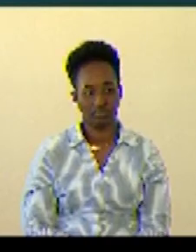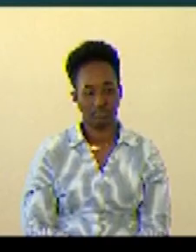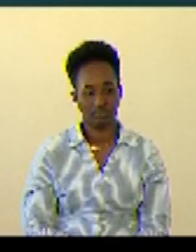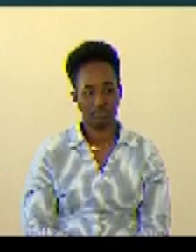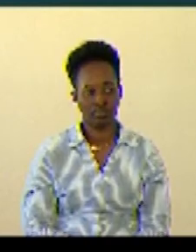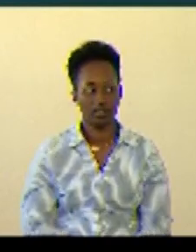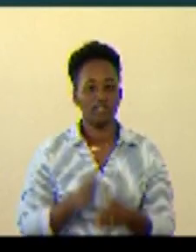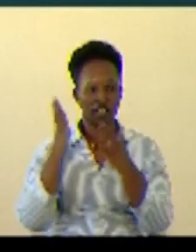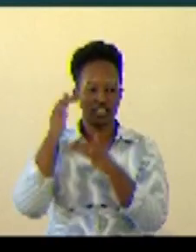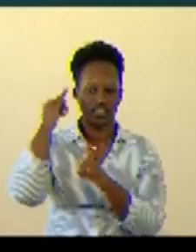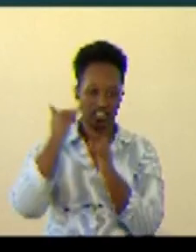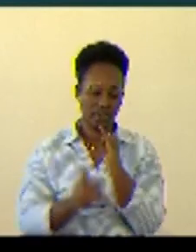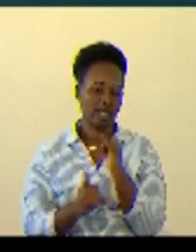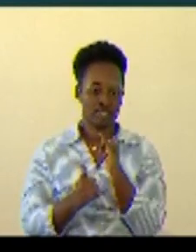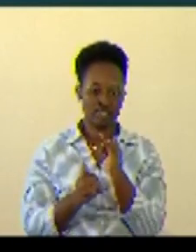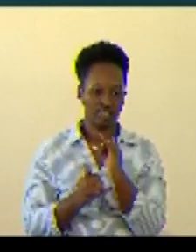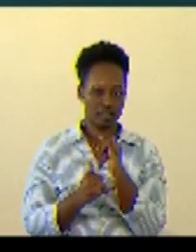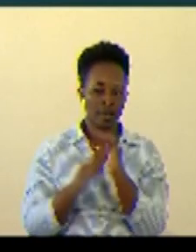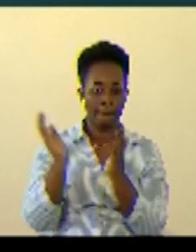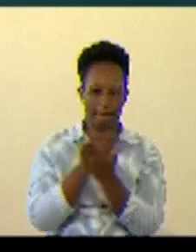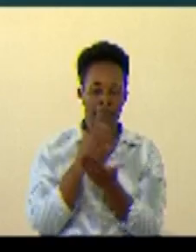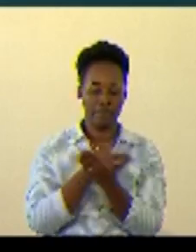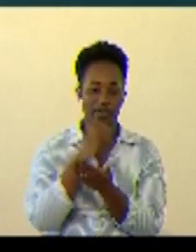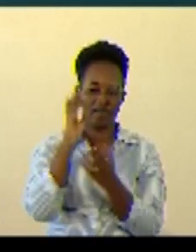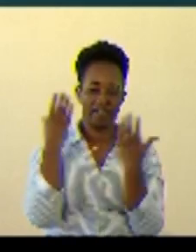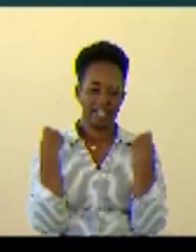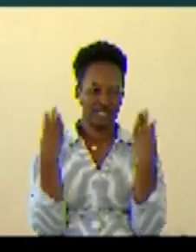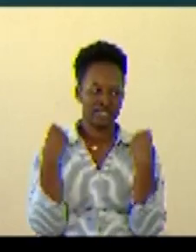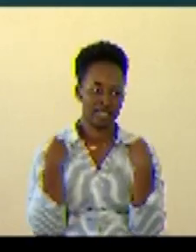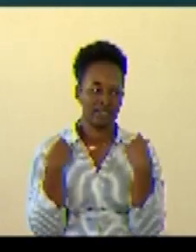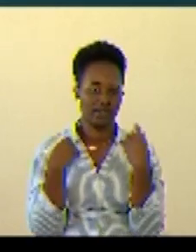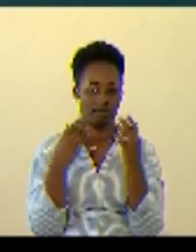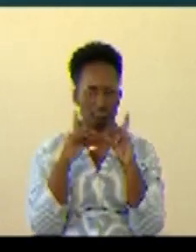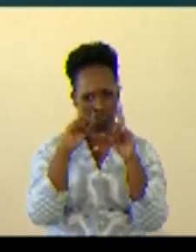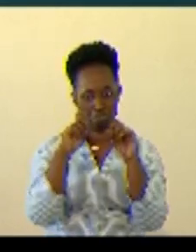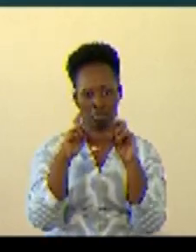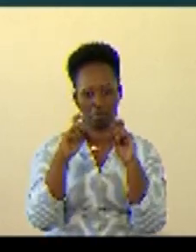And this is the last slide of the exercise. You can also take the picture.